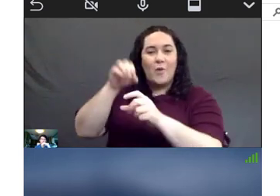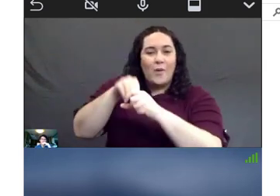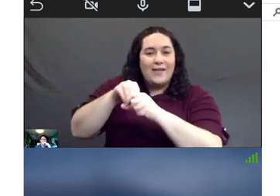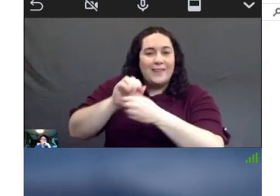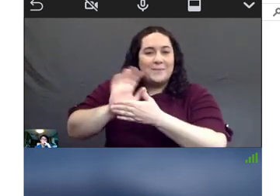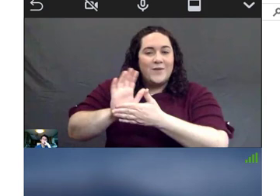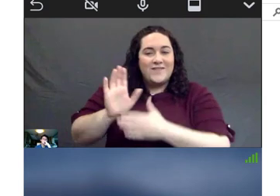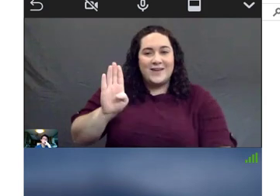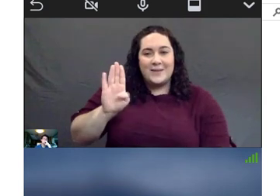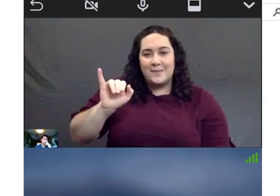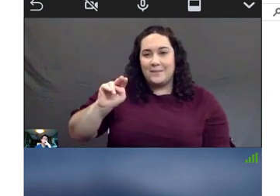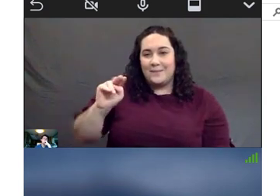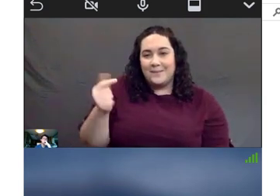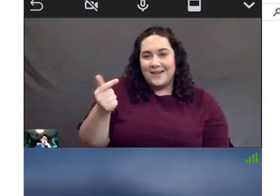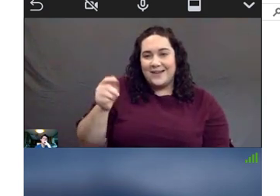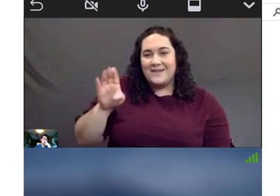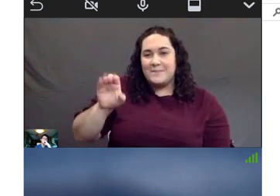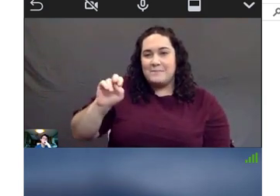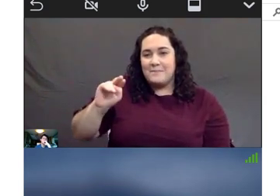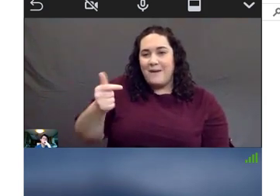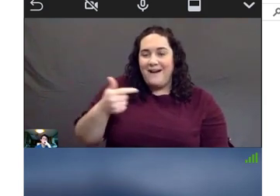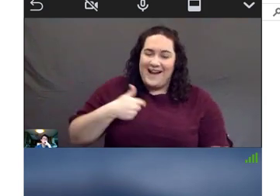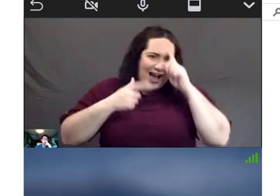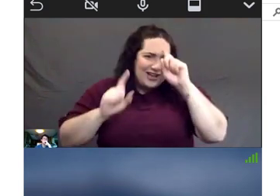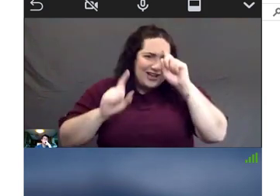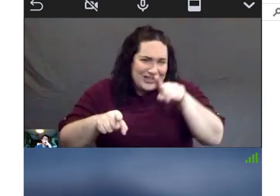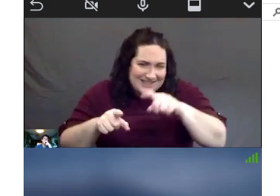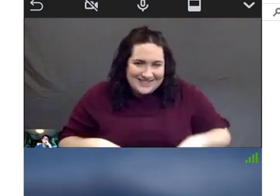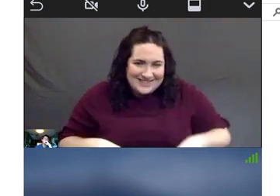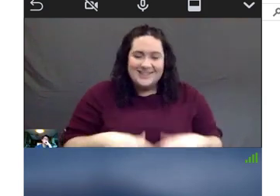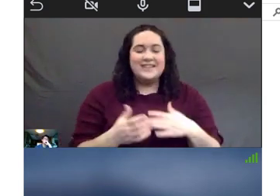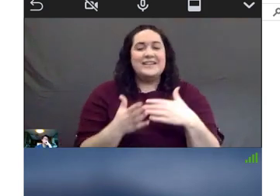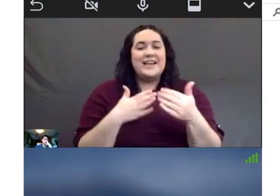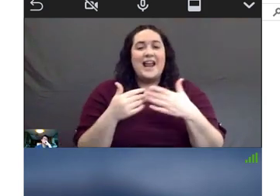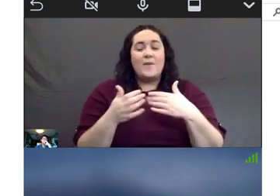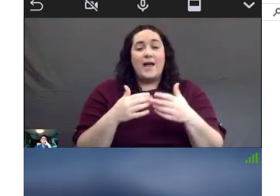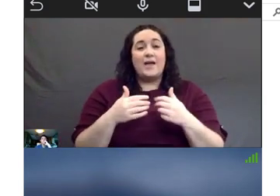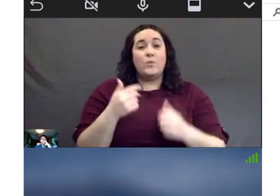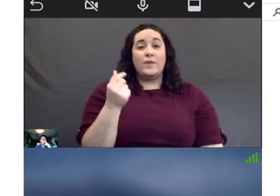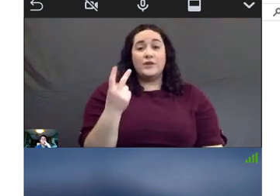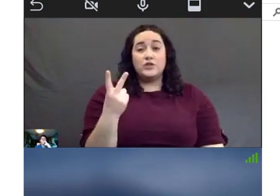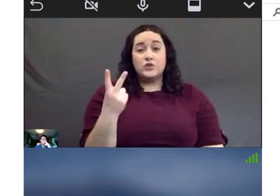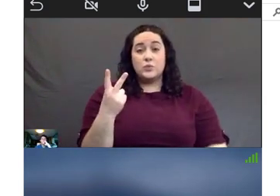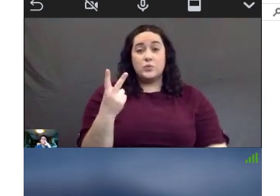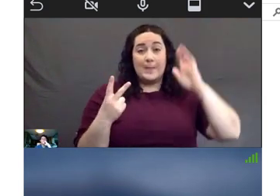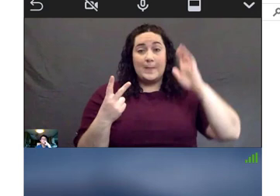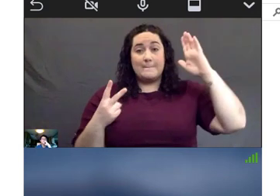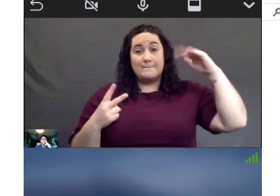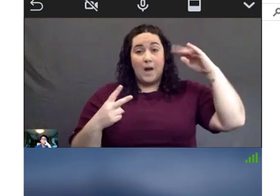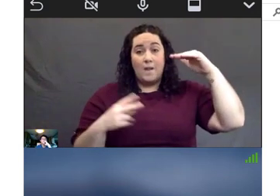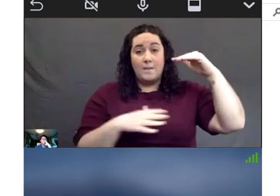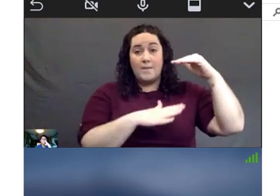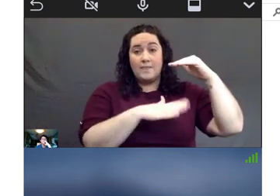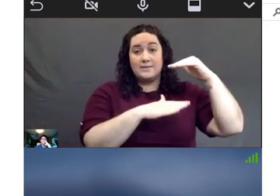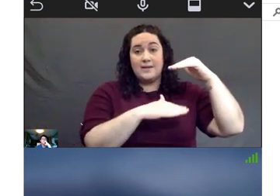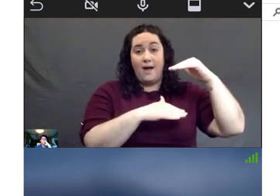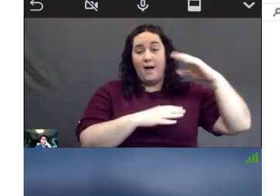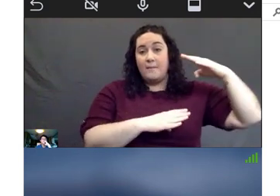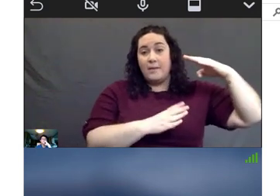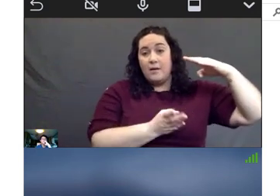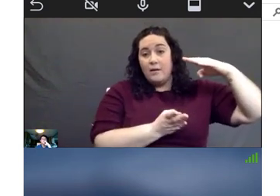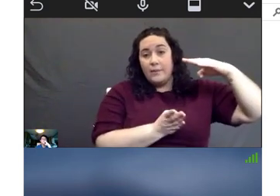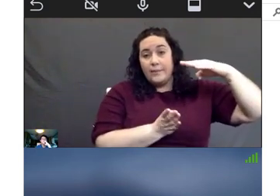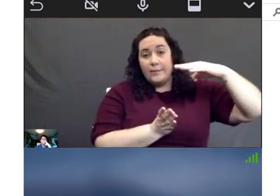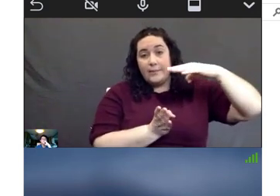with each other. And when they do interfere with each other, then we get sort of a different behavior in heat transfer. So